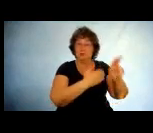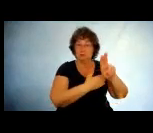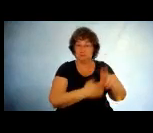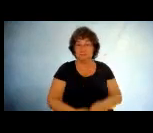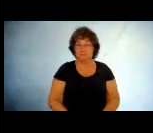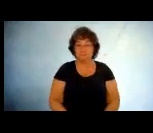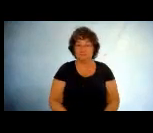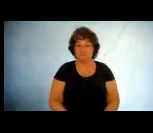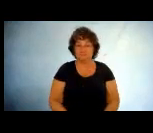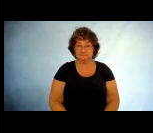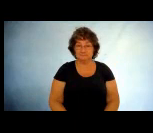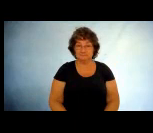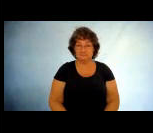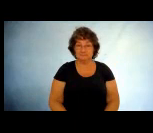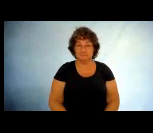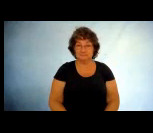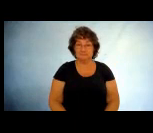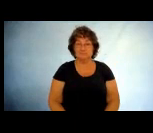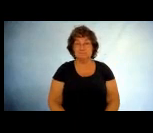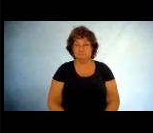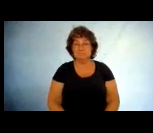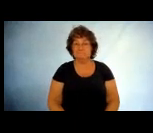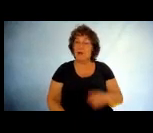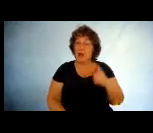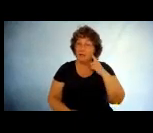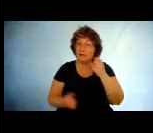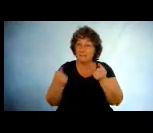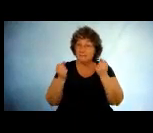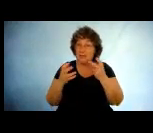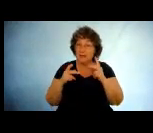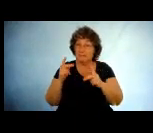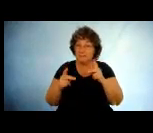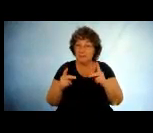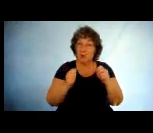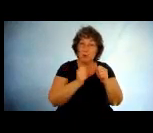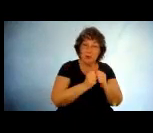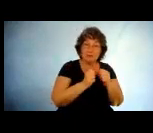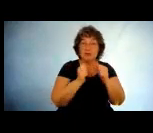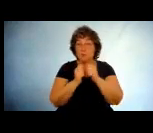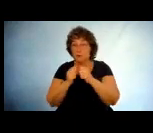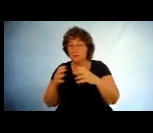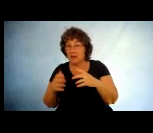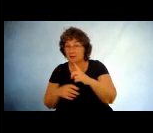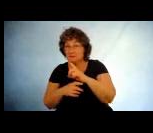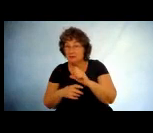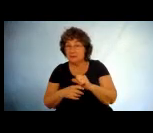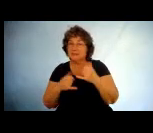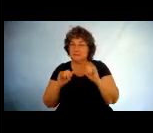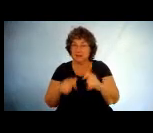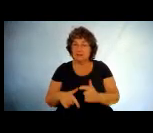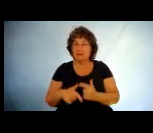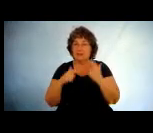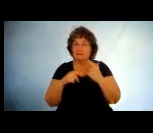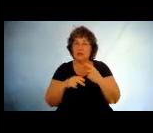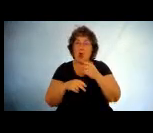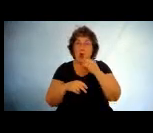Awesome. And I think a lot of folks, young people with and without disabilities, had to kind of move home temporarily